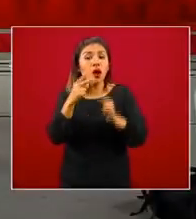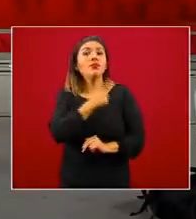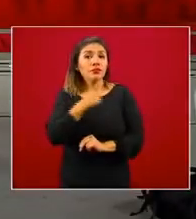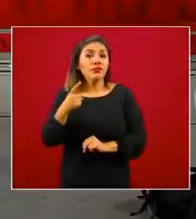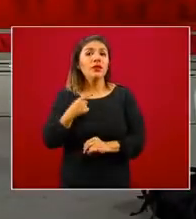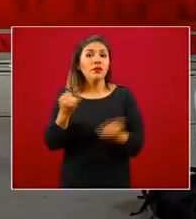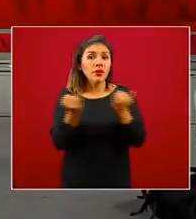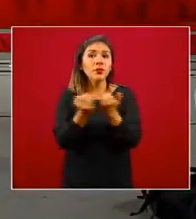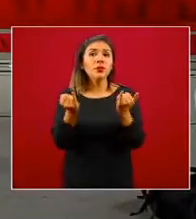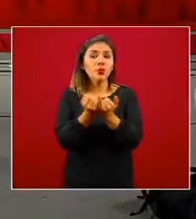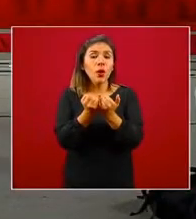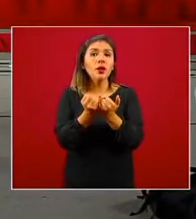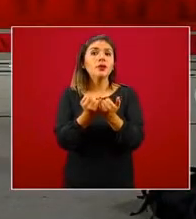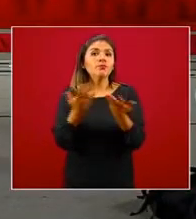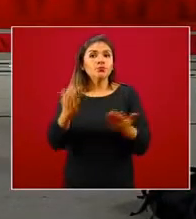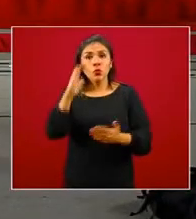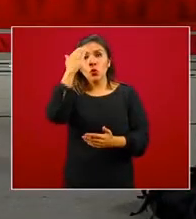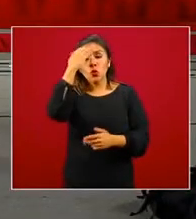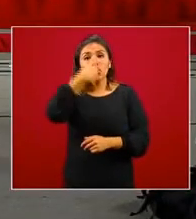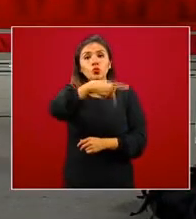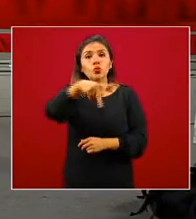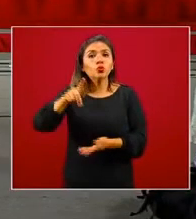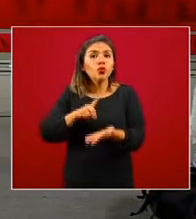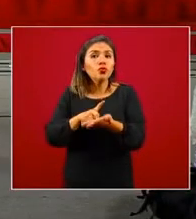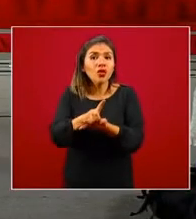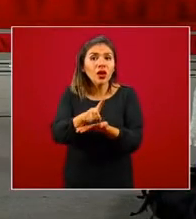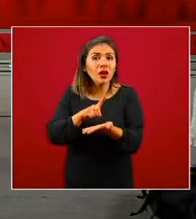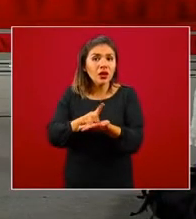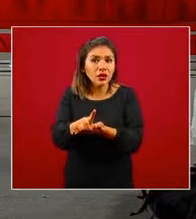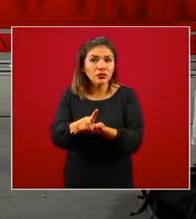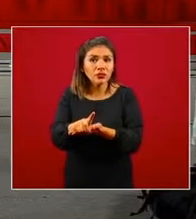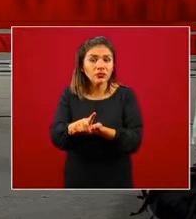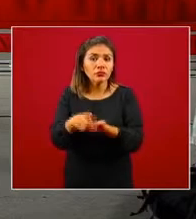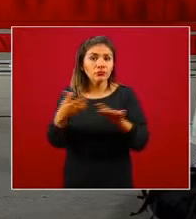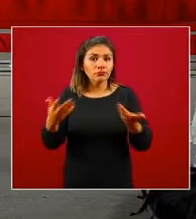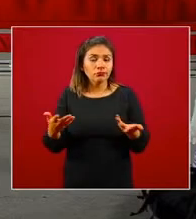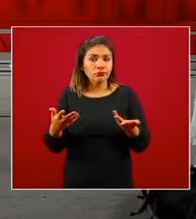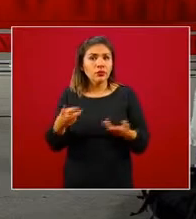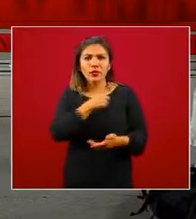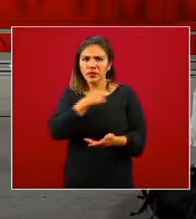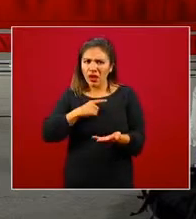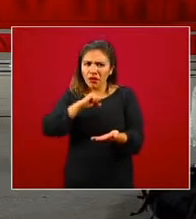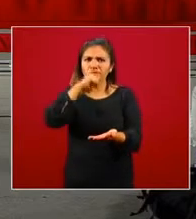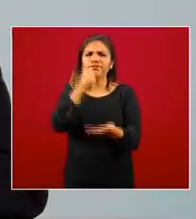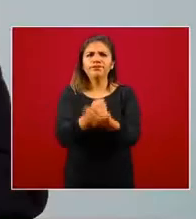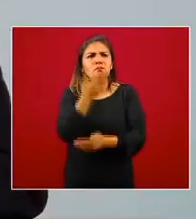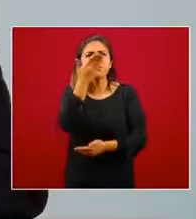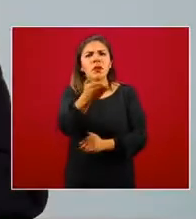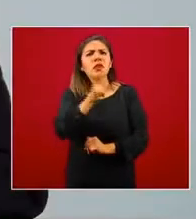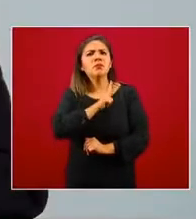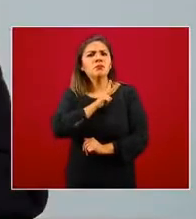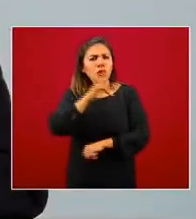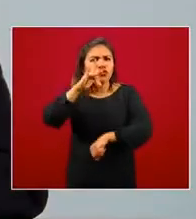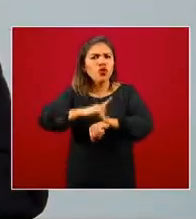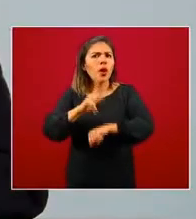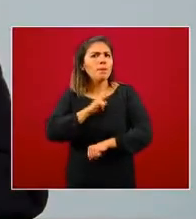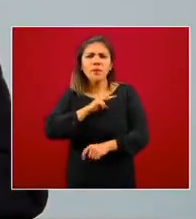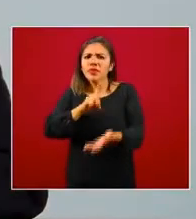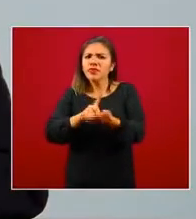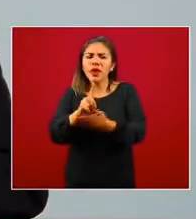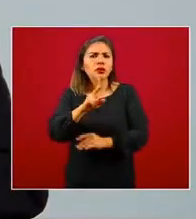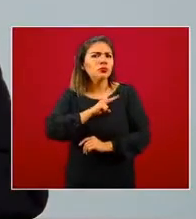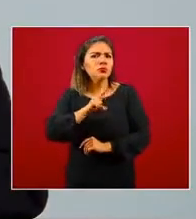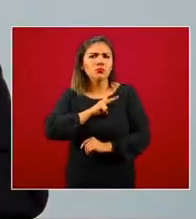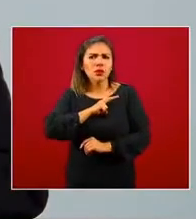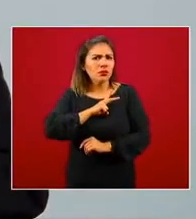same domestic workers, they know their rights. And they must demand what